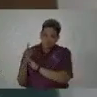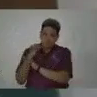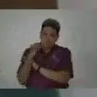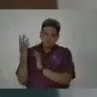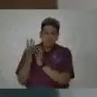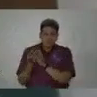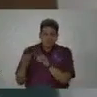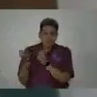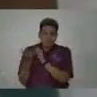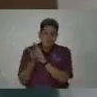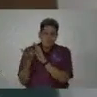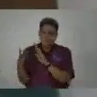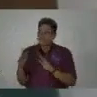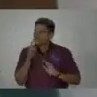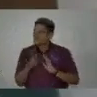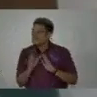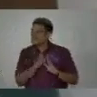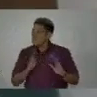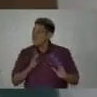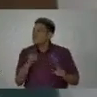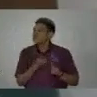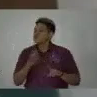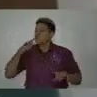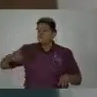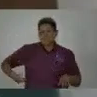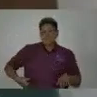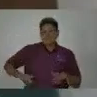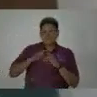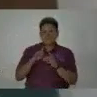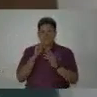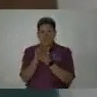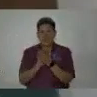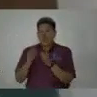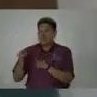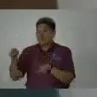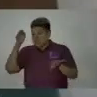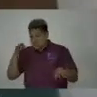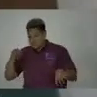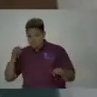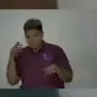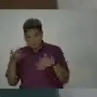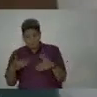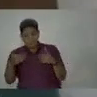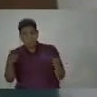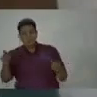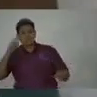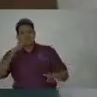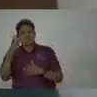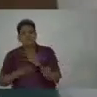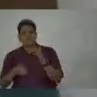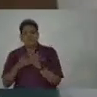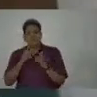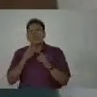The review board, Madam, has discretion in the law. When they exercise their discretion, it is fine. But